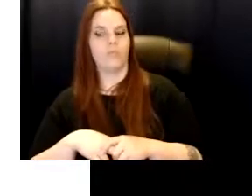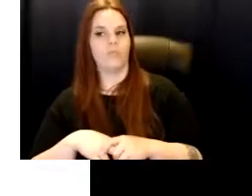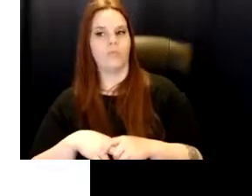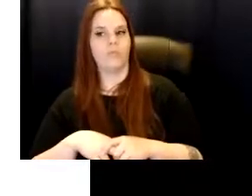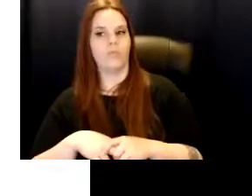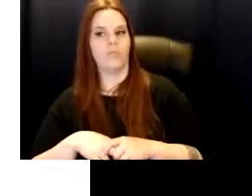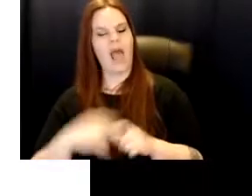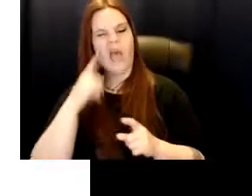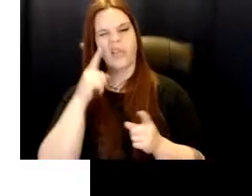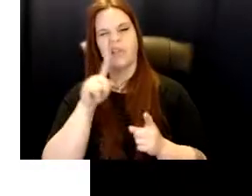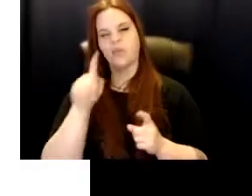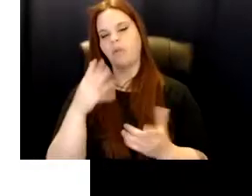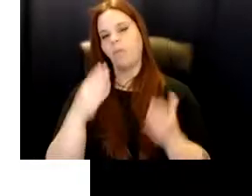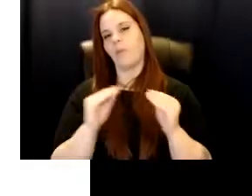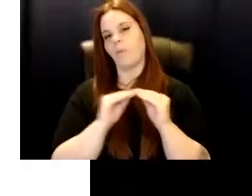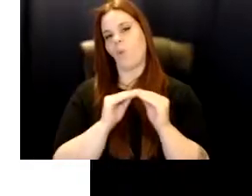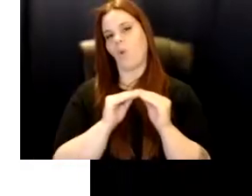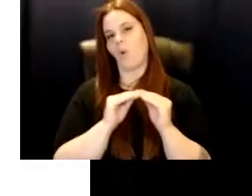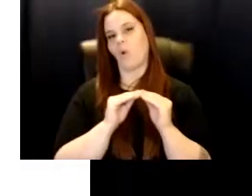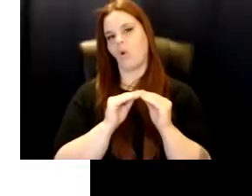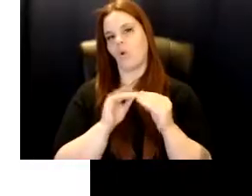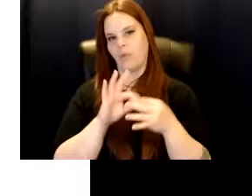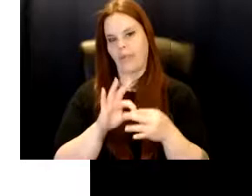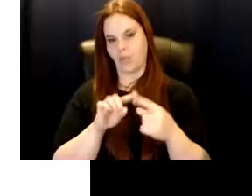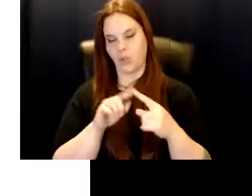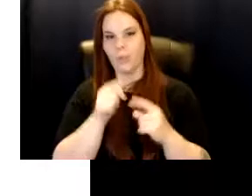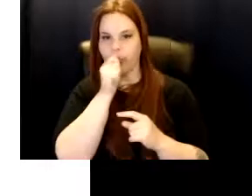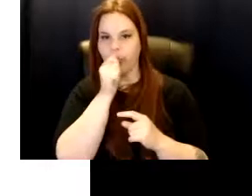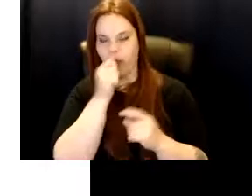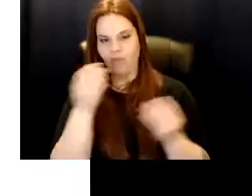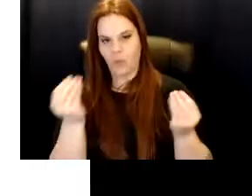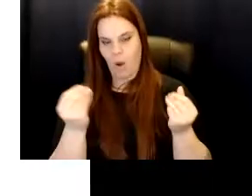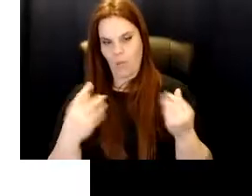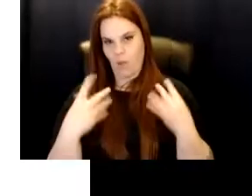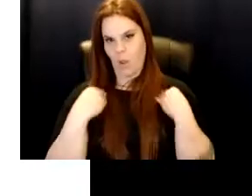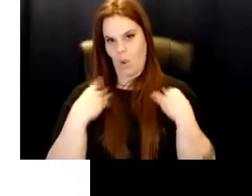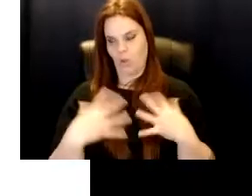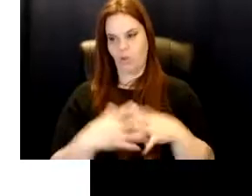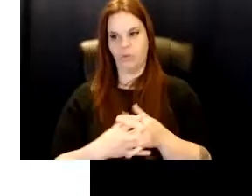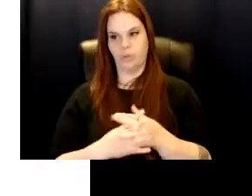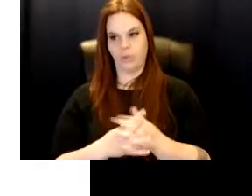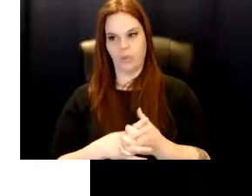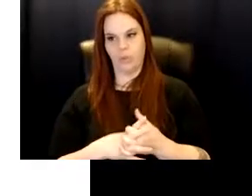question is more related to private property owners and to perhaps the